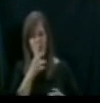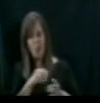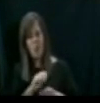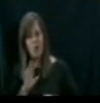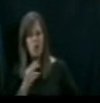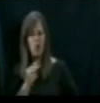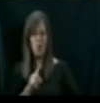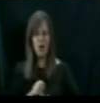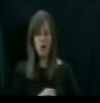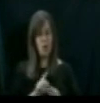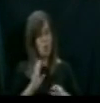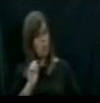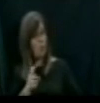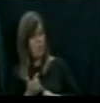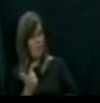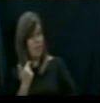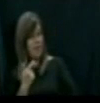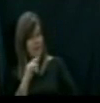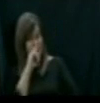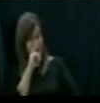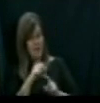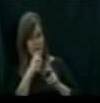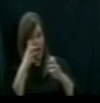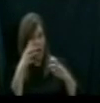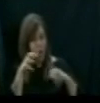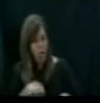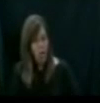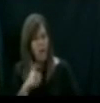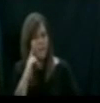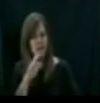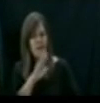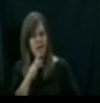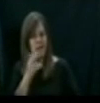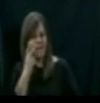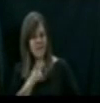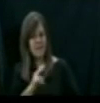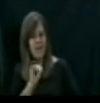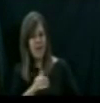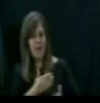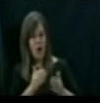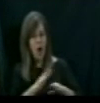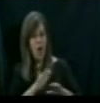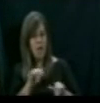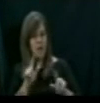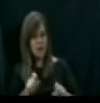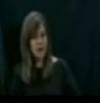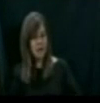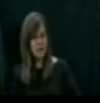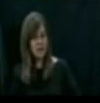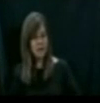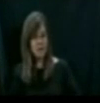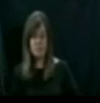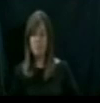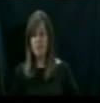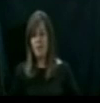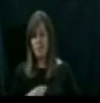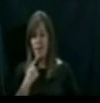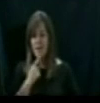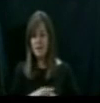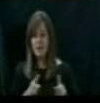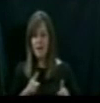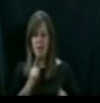Well, last year, the kids that broke down in tears because they had never seen the material on the test, they begged to differ. They